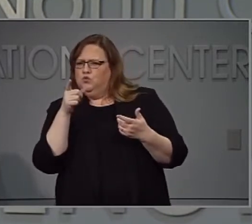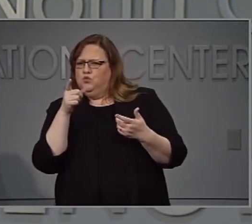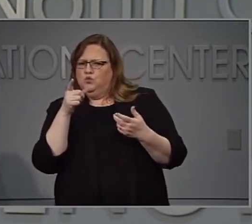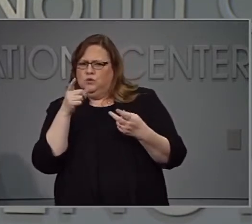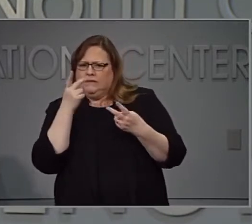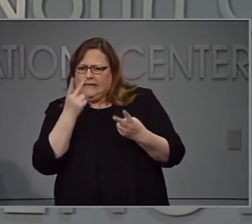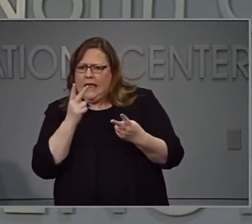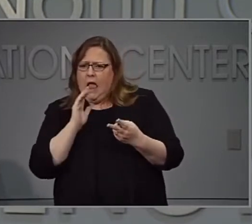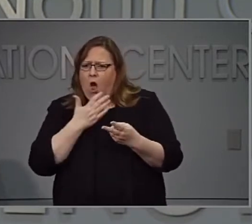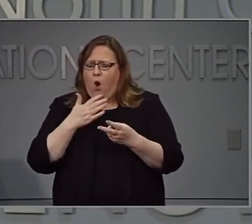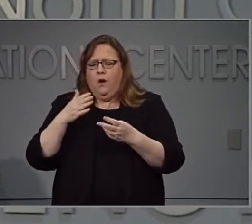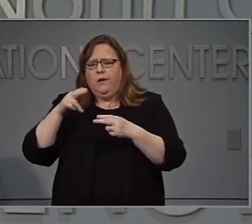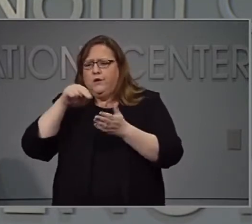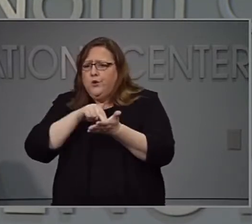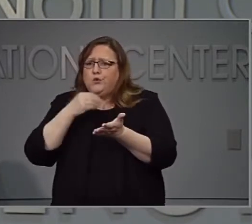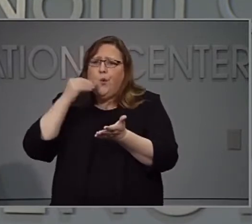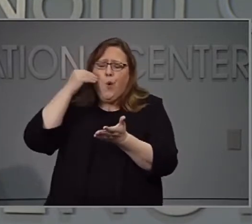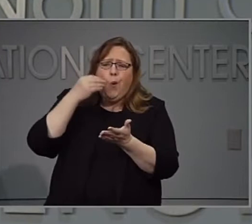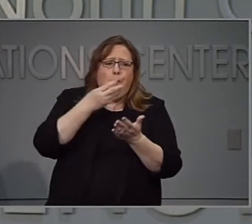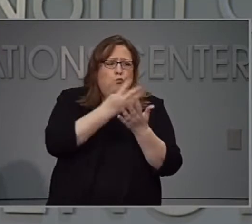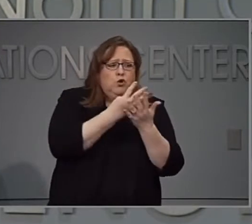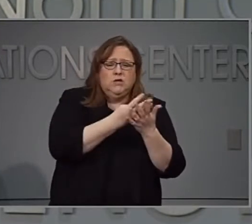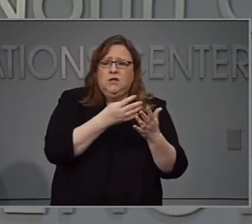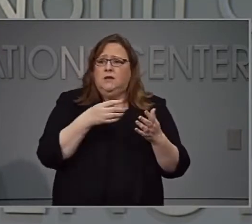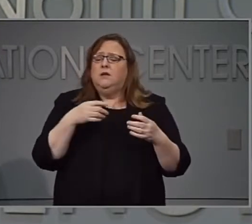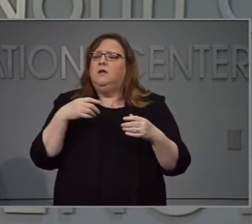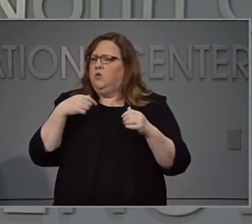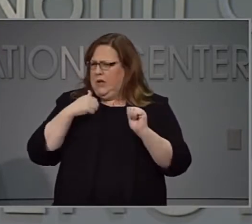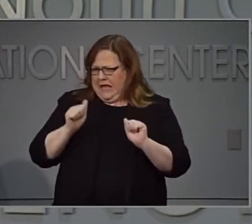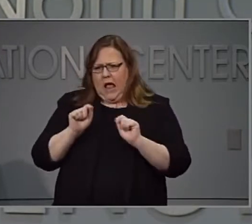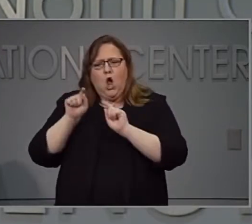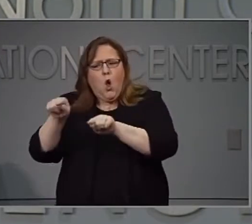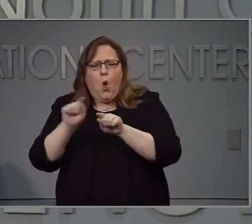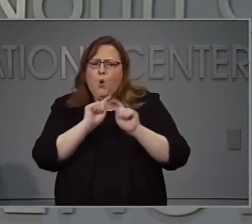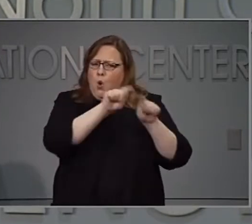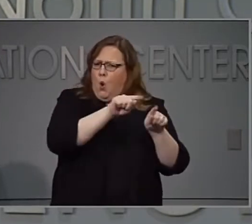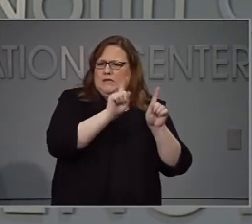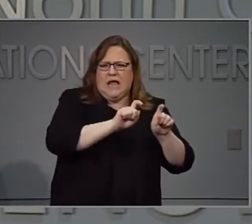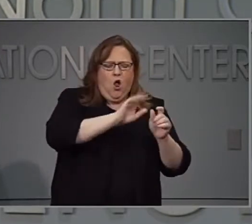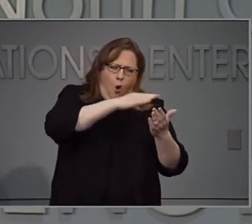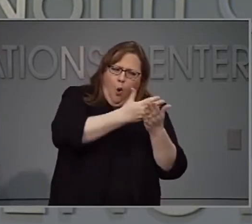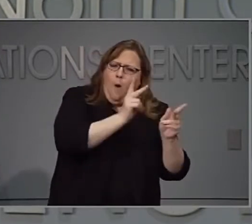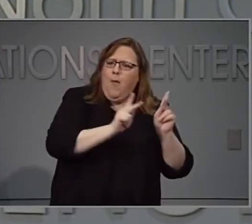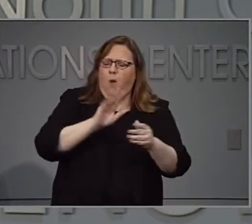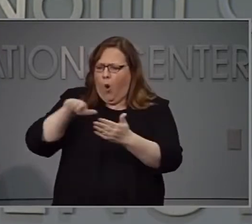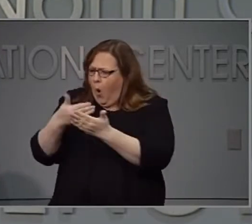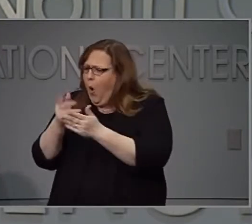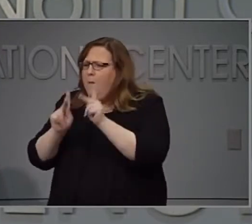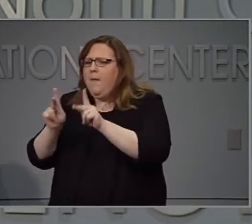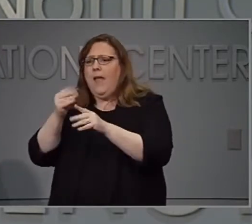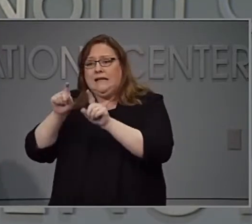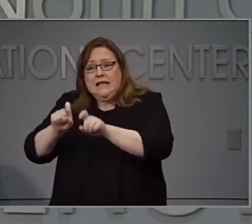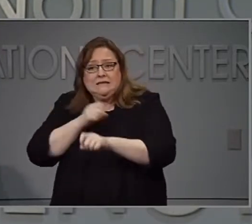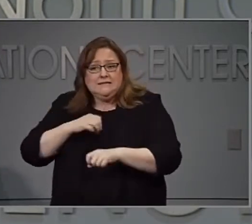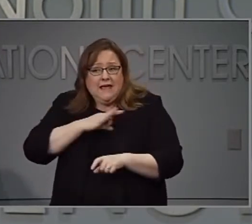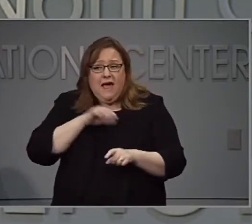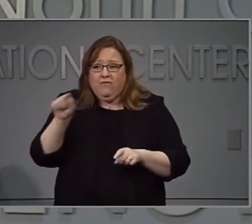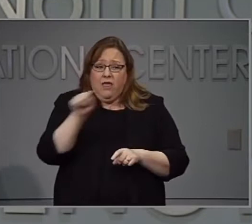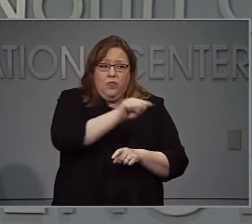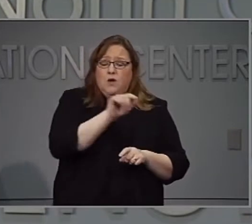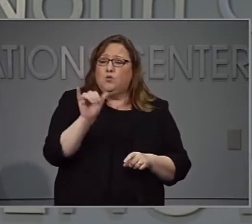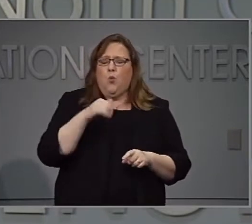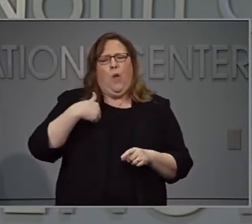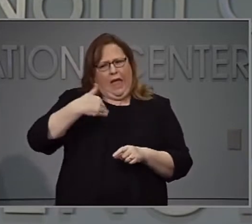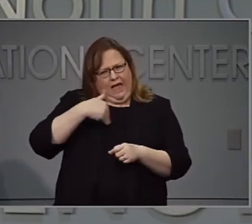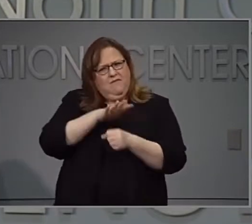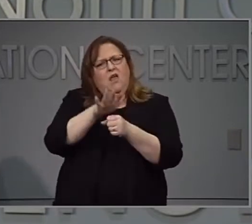congregate care facilities, that we can go and test all the people there and to test staff, that we have a robust way